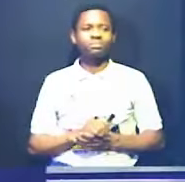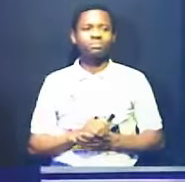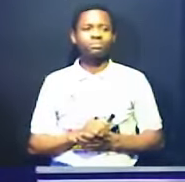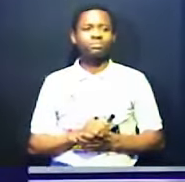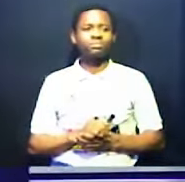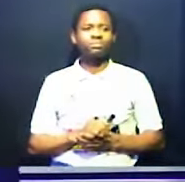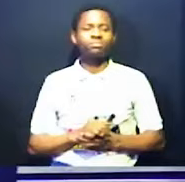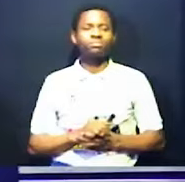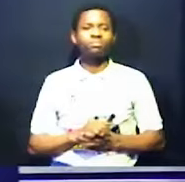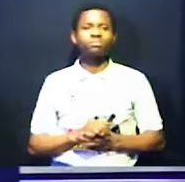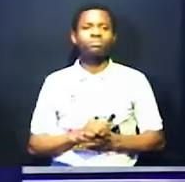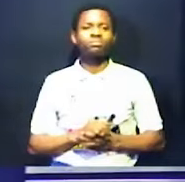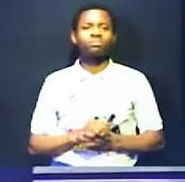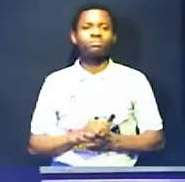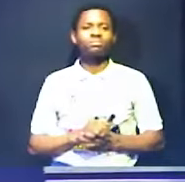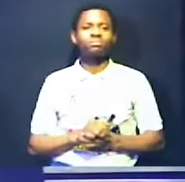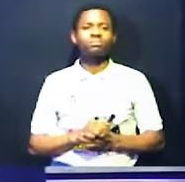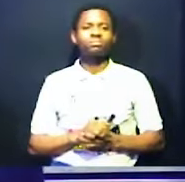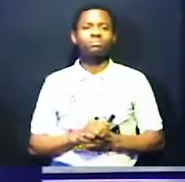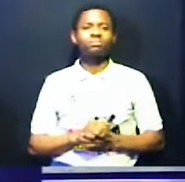Now